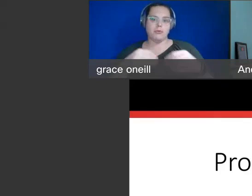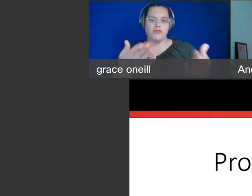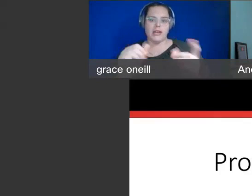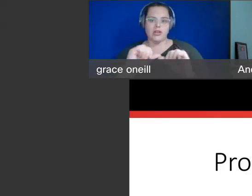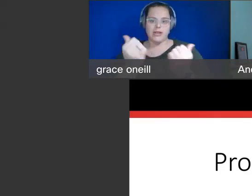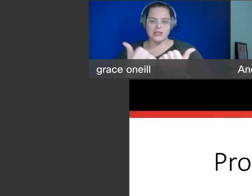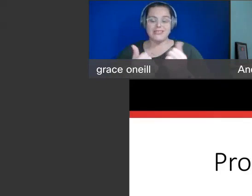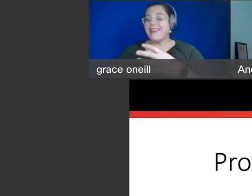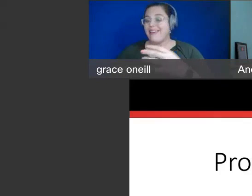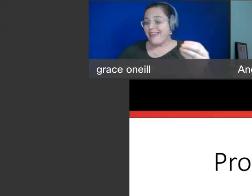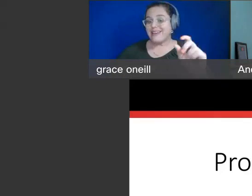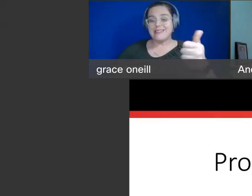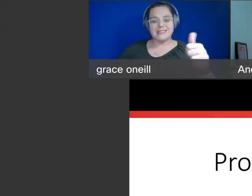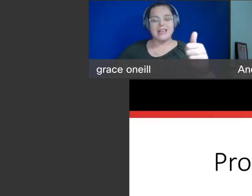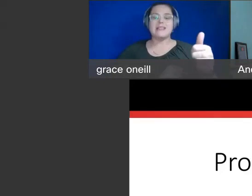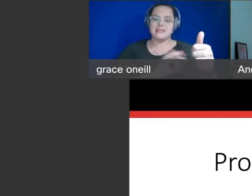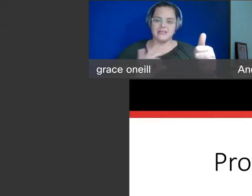10 provider staff deaths.